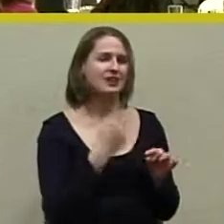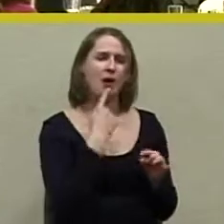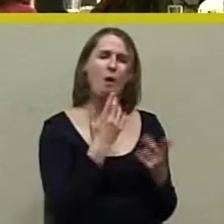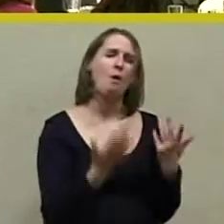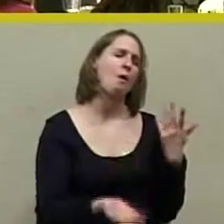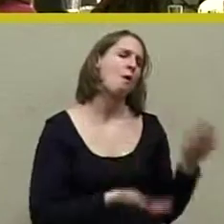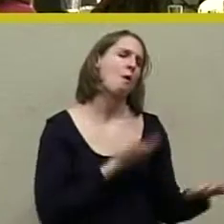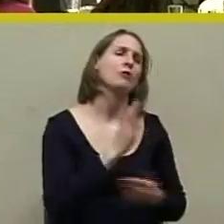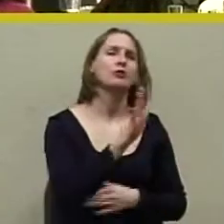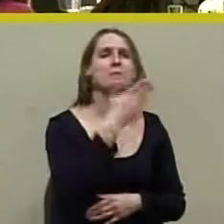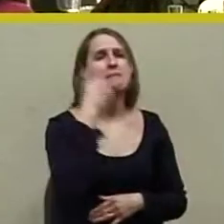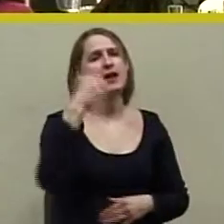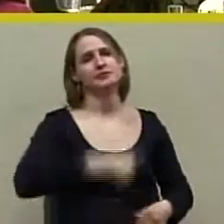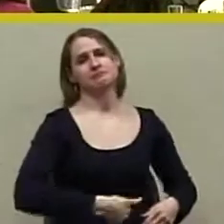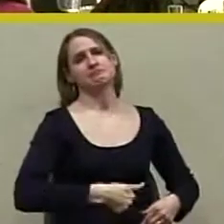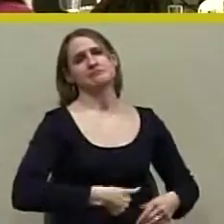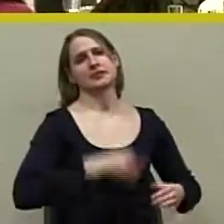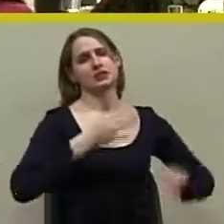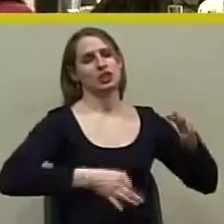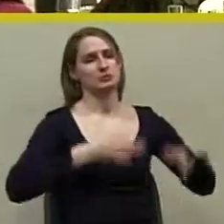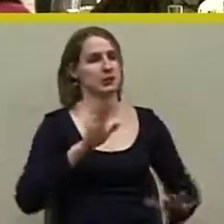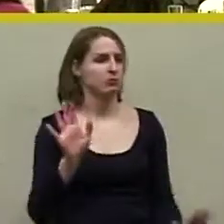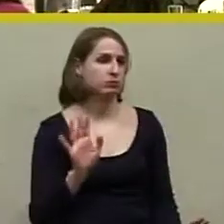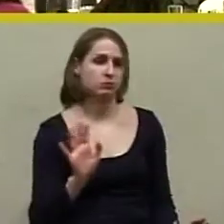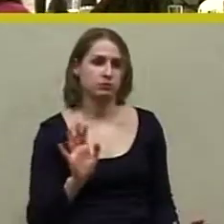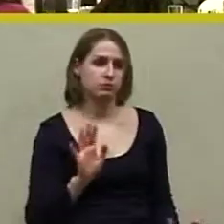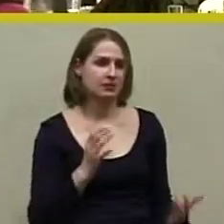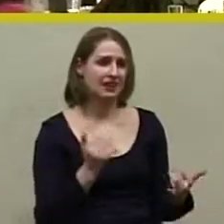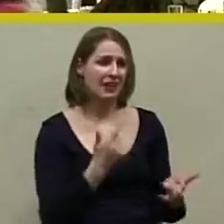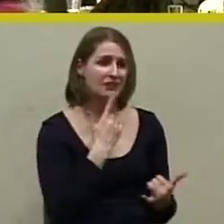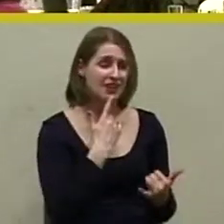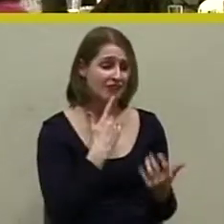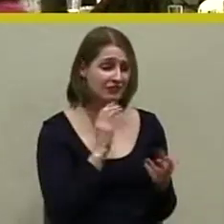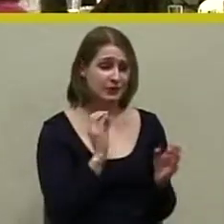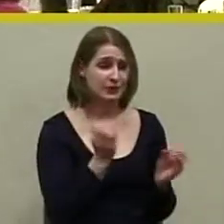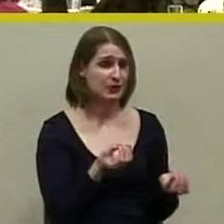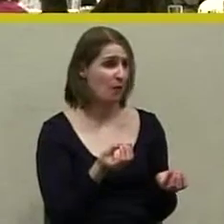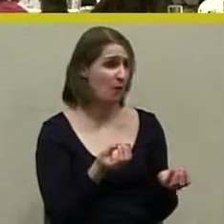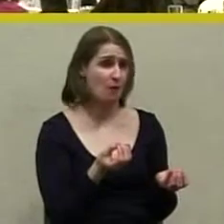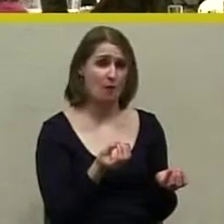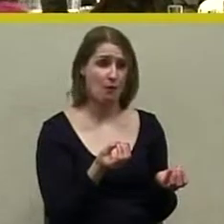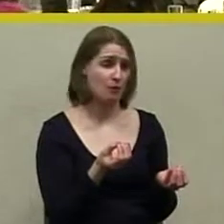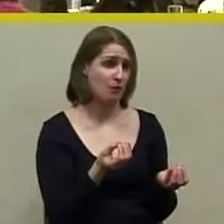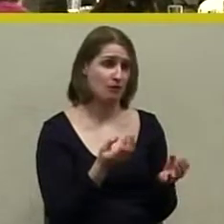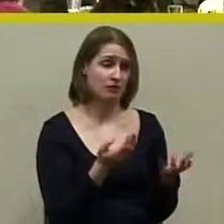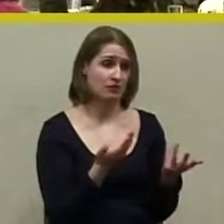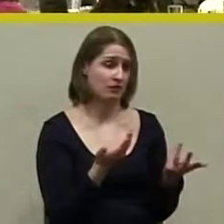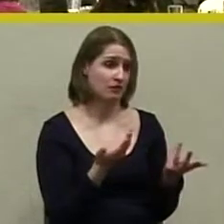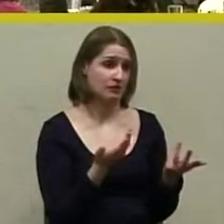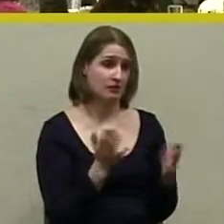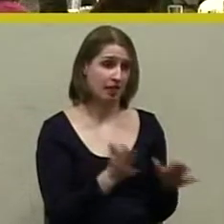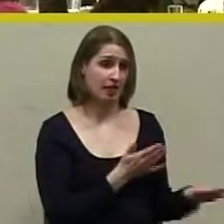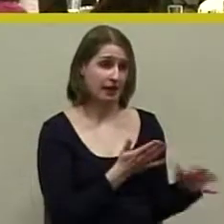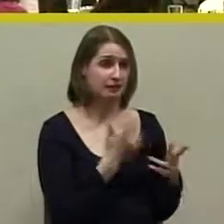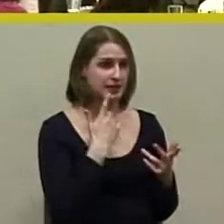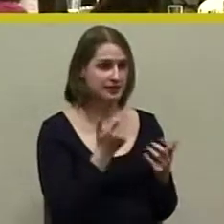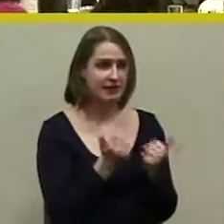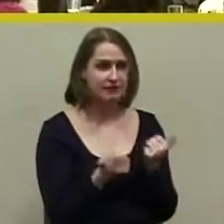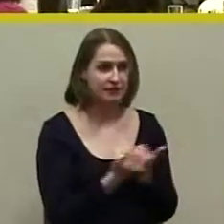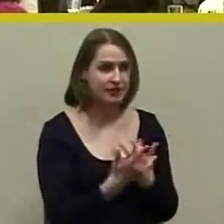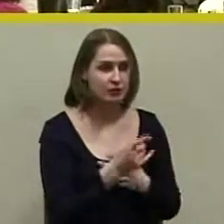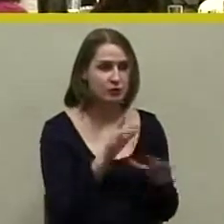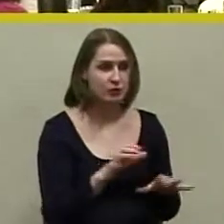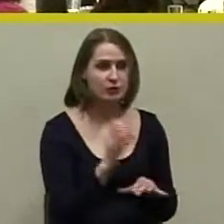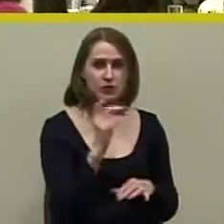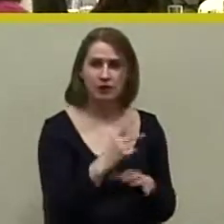best judgment. Okay? Because what I've just done now is I've said there's really no plan. Because anything you do now is okay. Because what? Well, has anybody